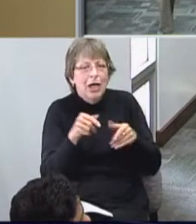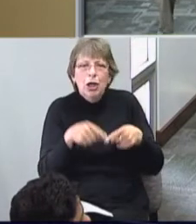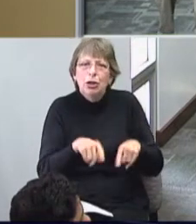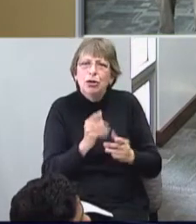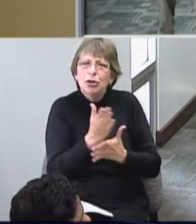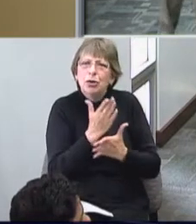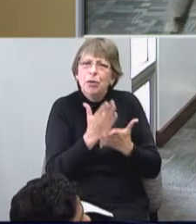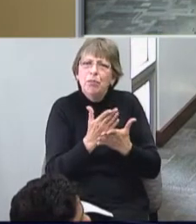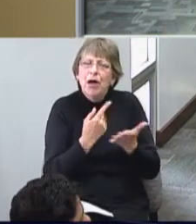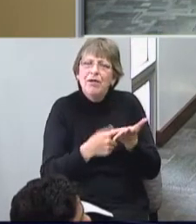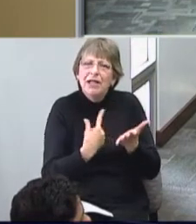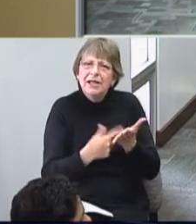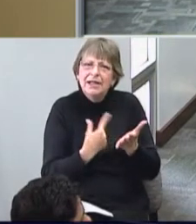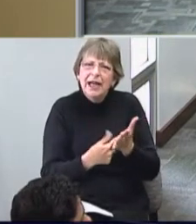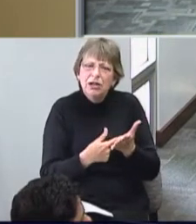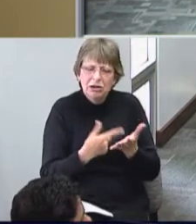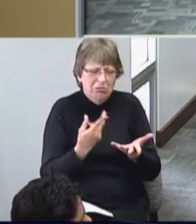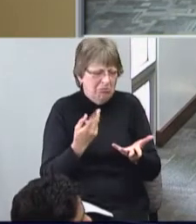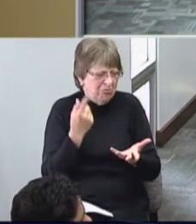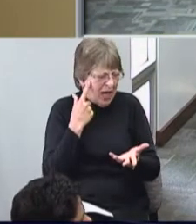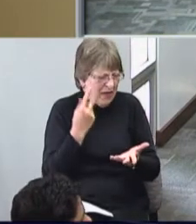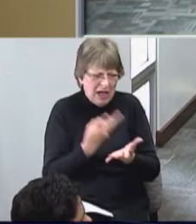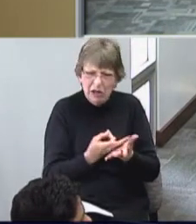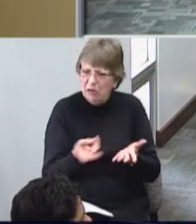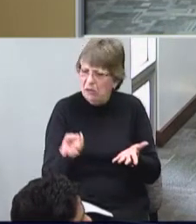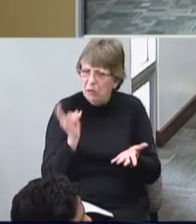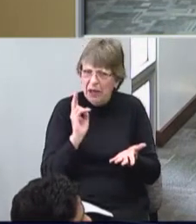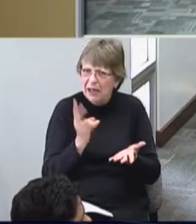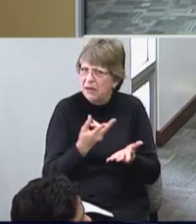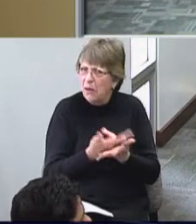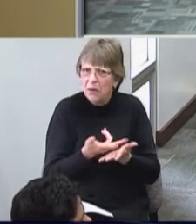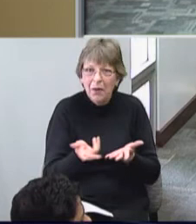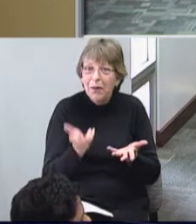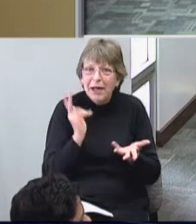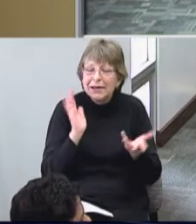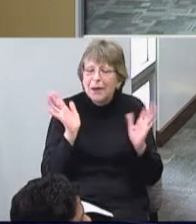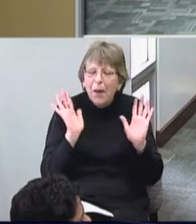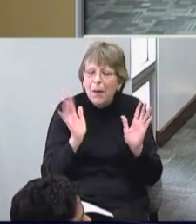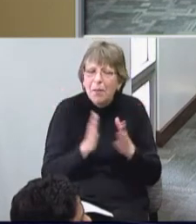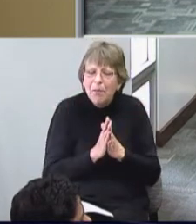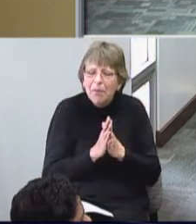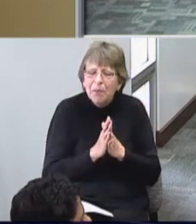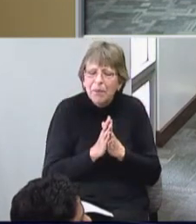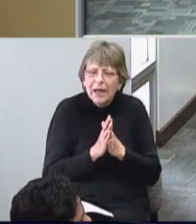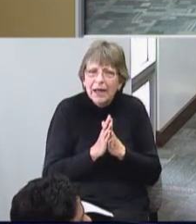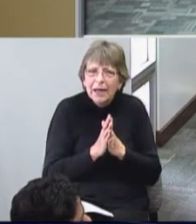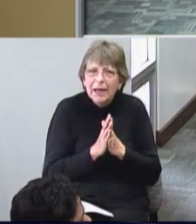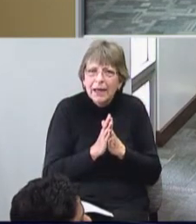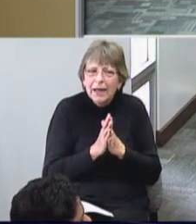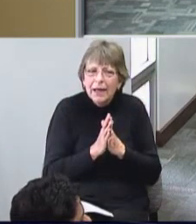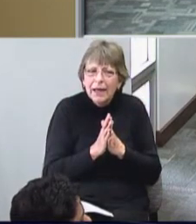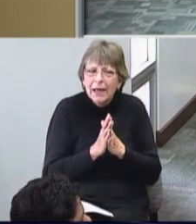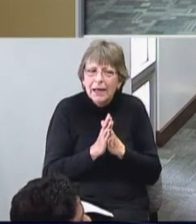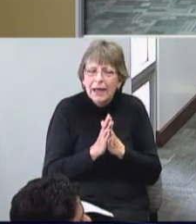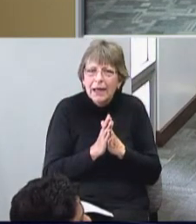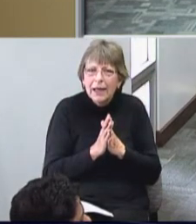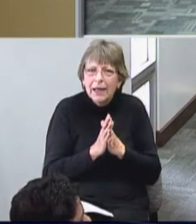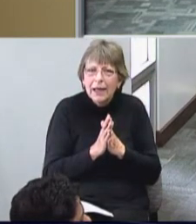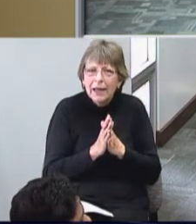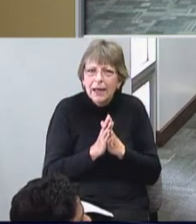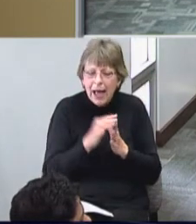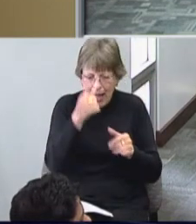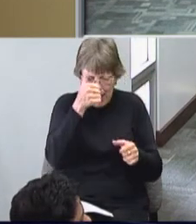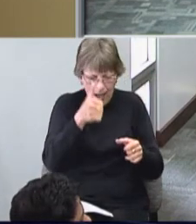discussion a couple of weeks ago. Thank you. Do we not have enough? Indicating that expecting things to be learned